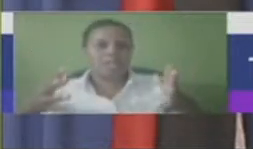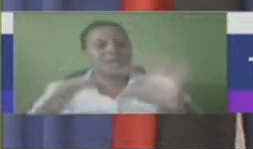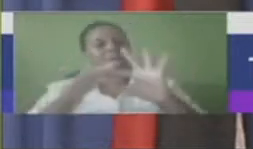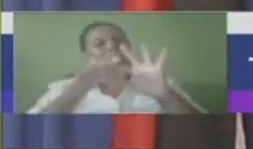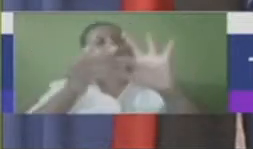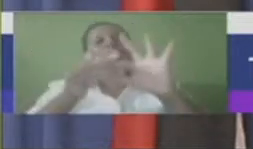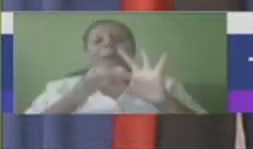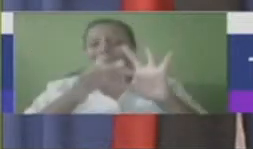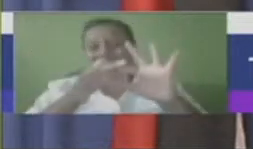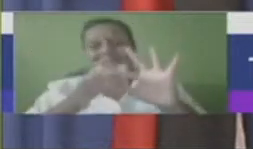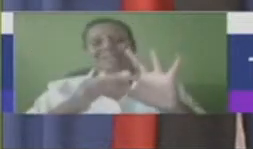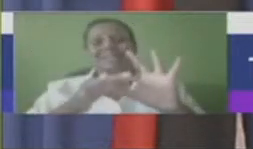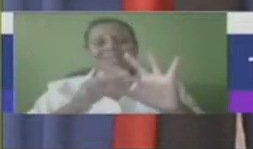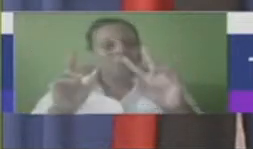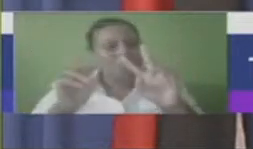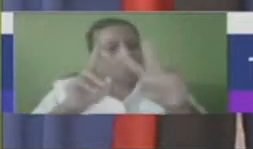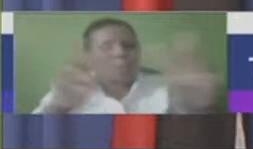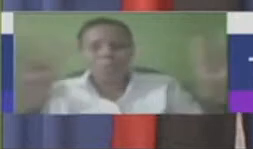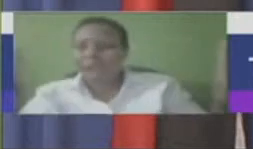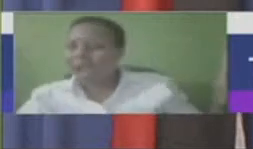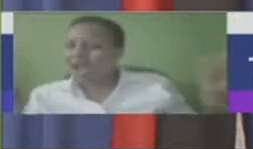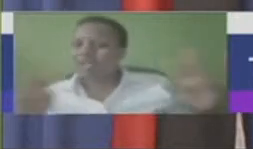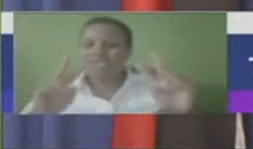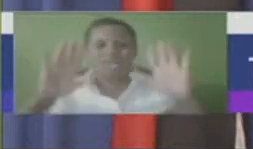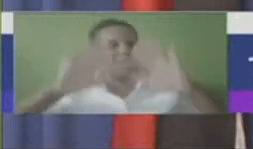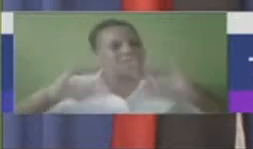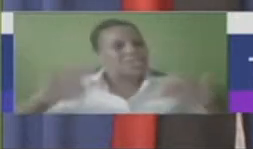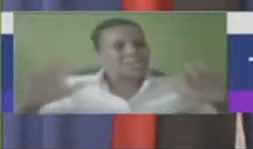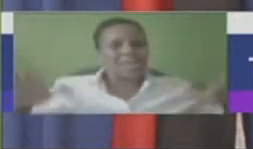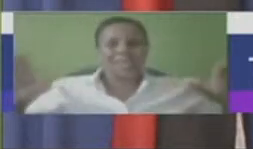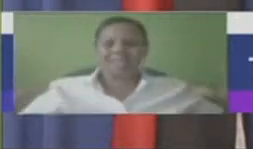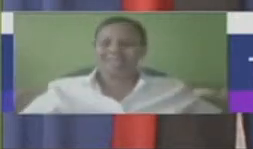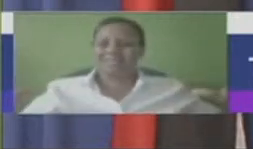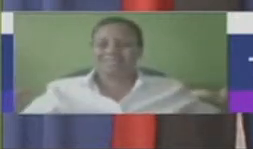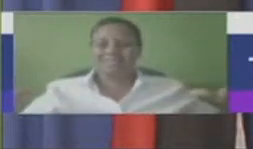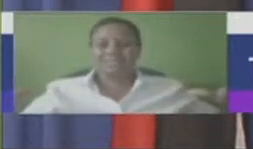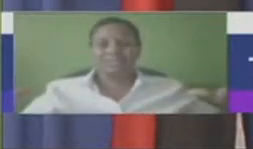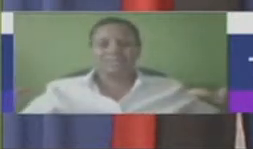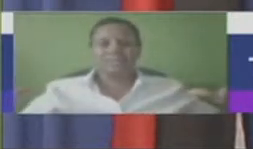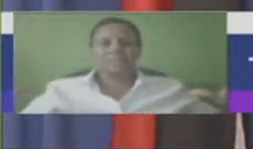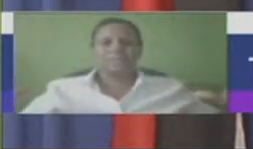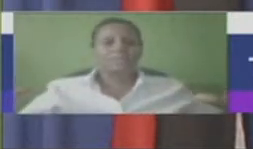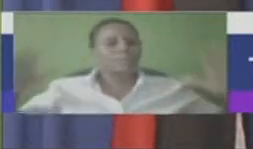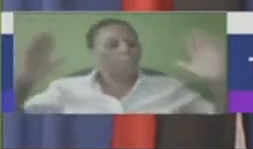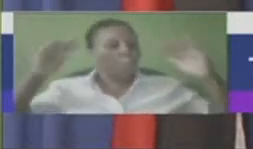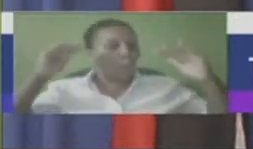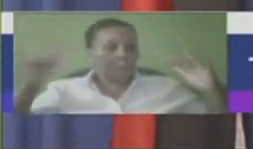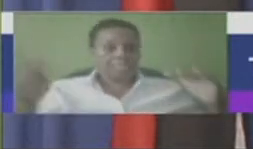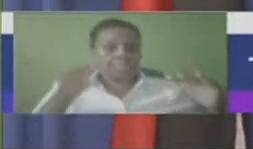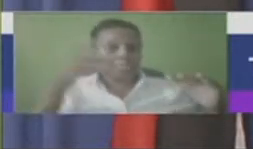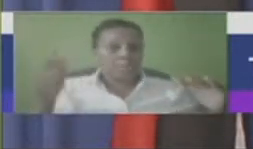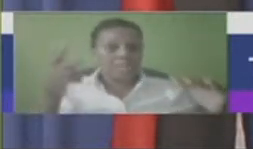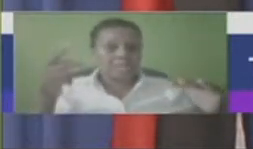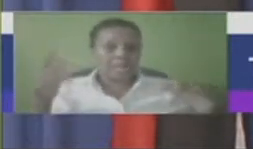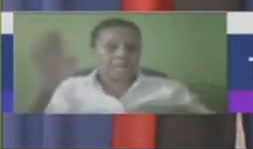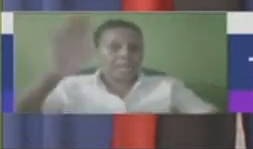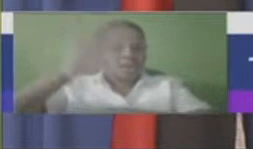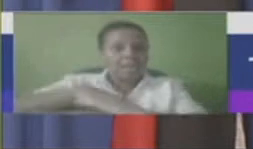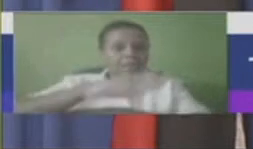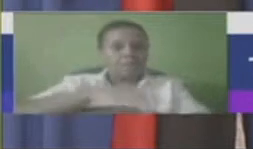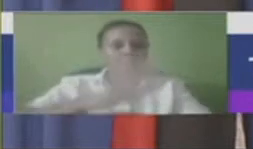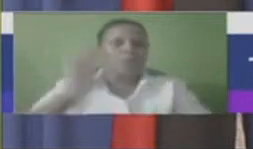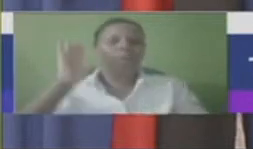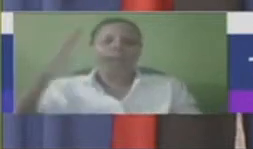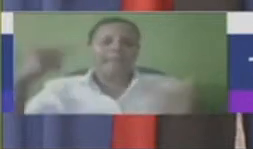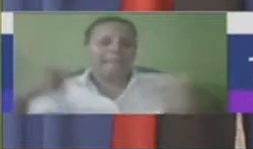carry this exam out. Let us trust that on Thursday afternoon we can say that it has been done, and it has been well